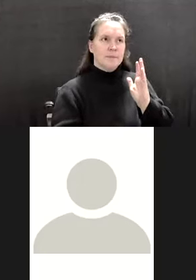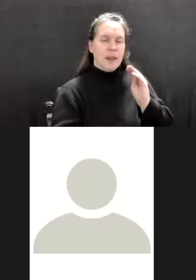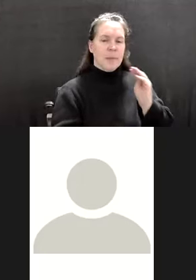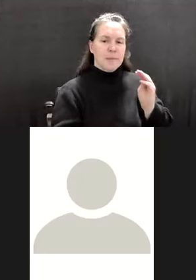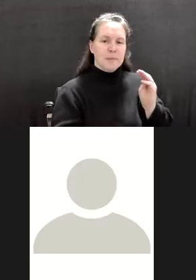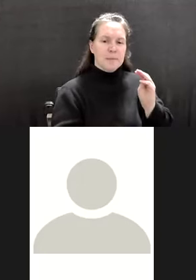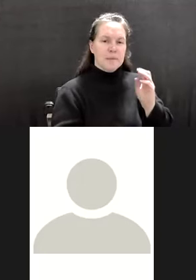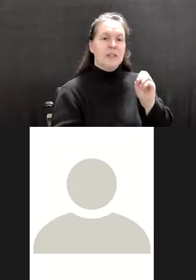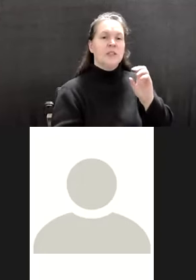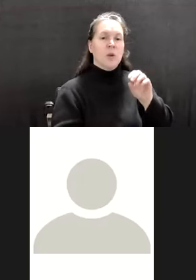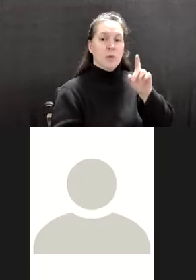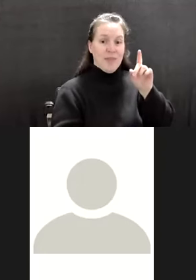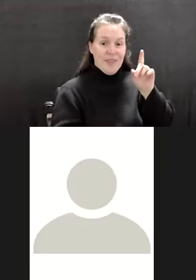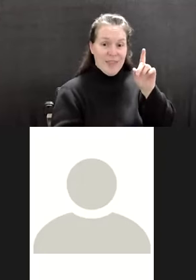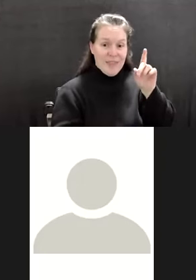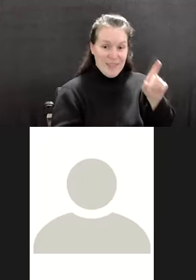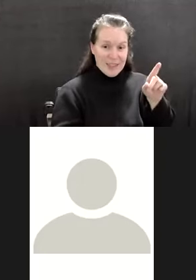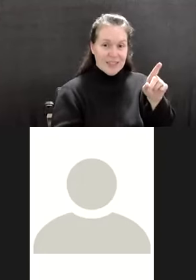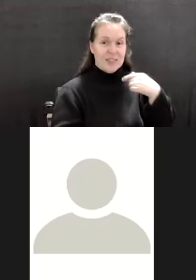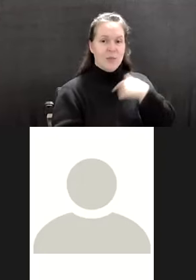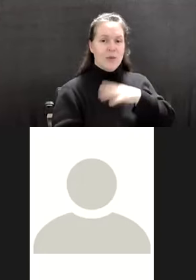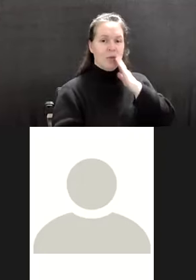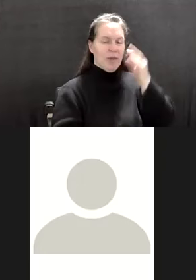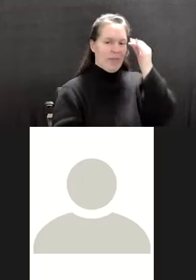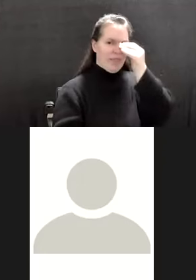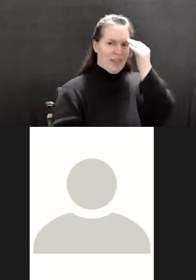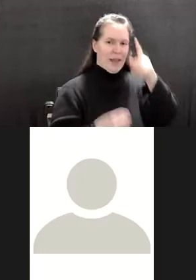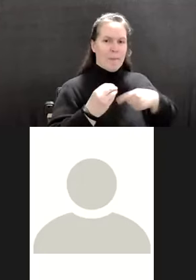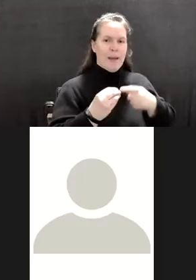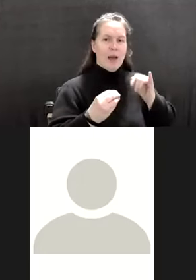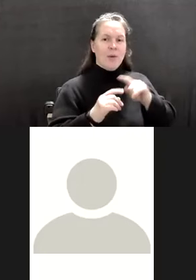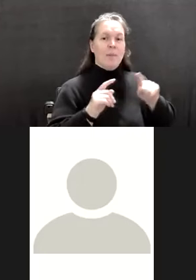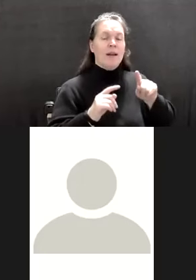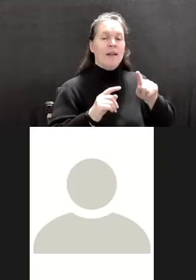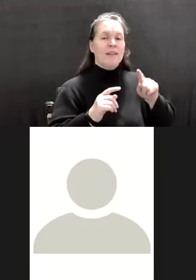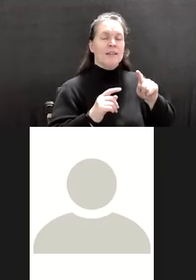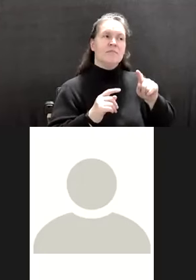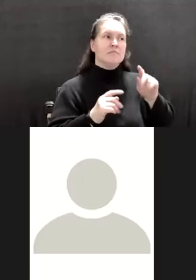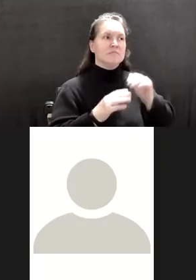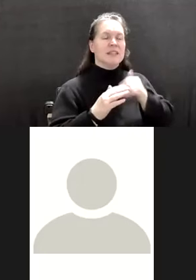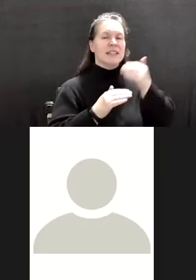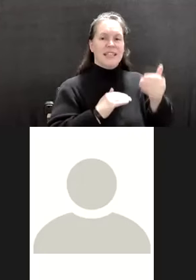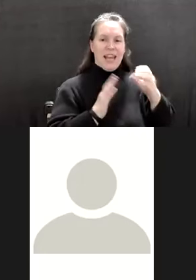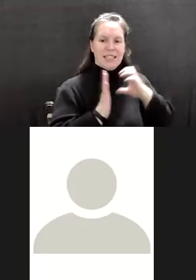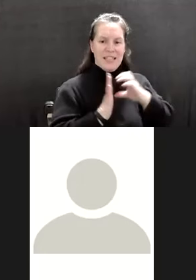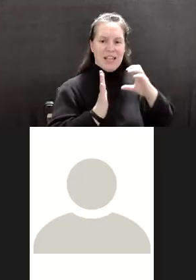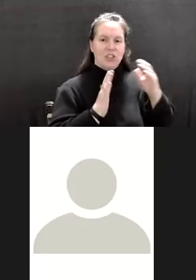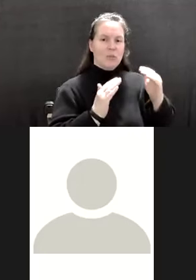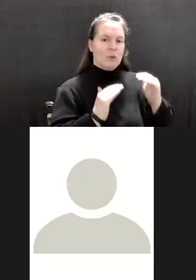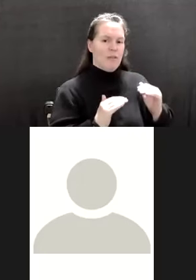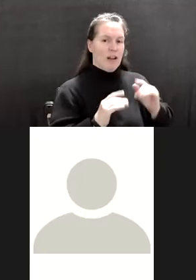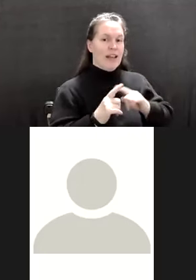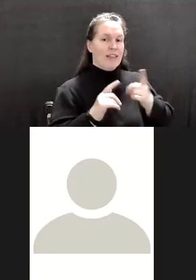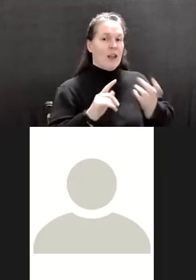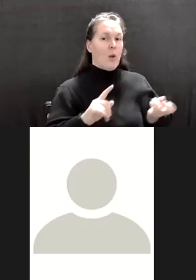So with this, we'll kind of think about it, but let's move on to the next section and just know that we will